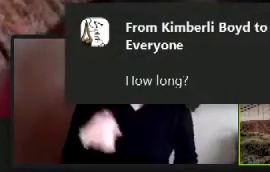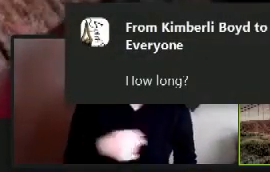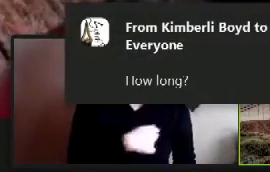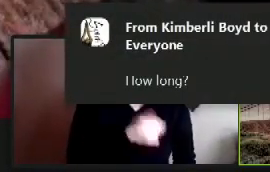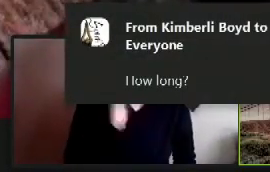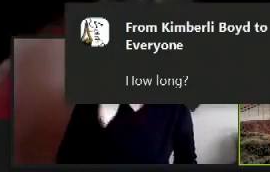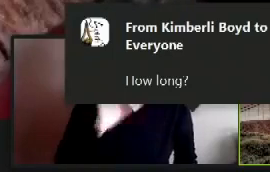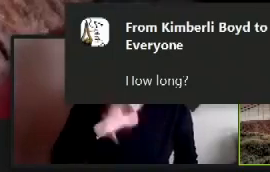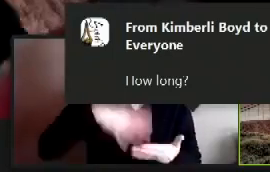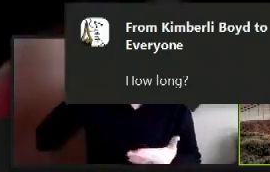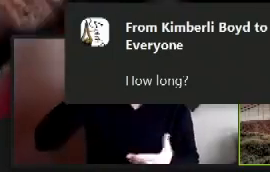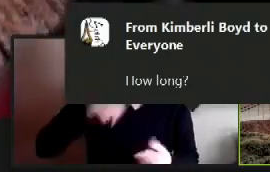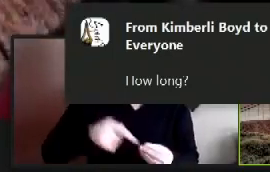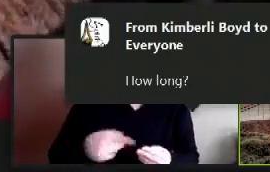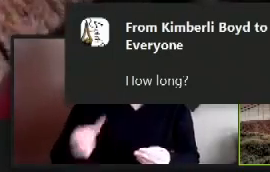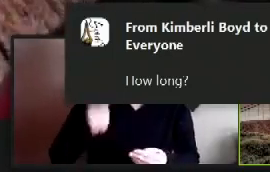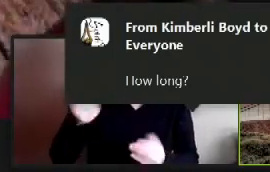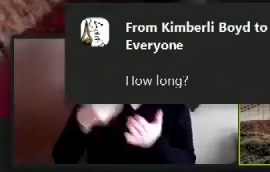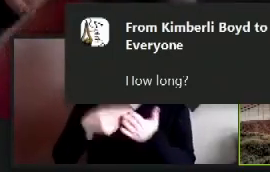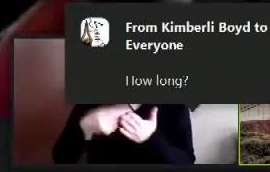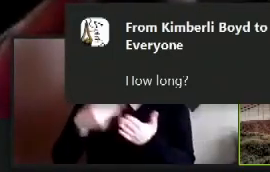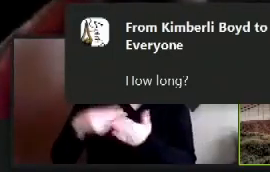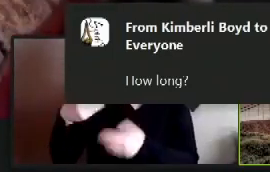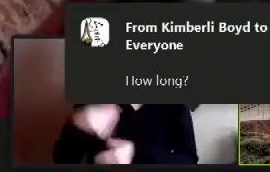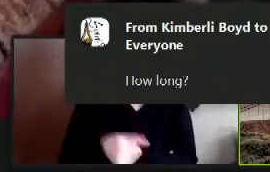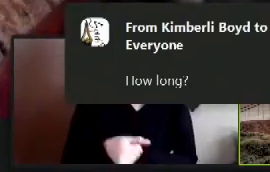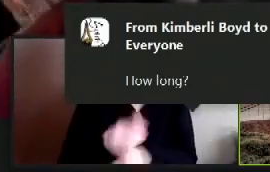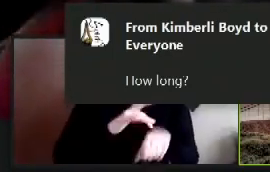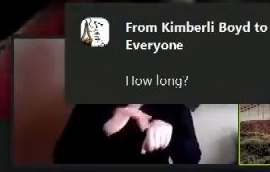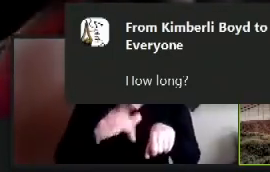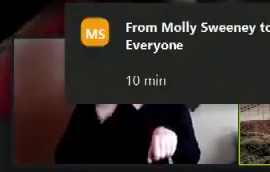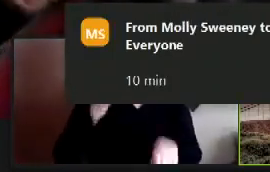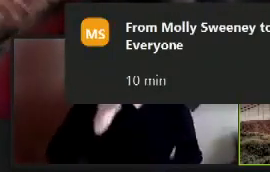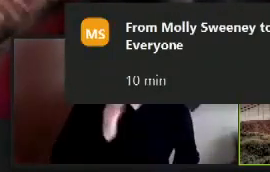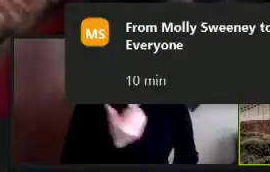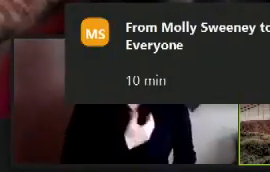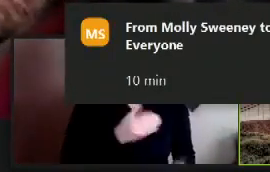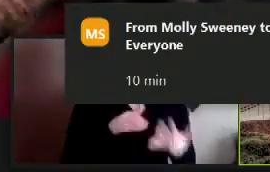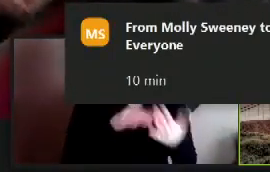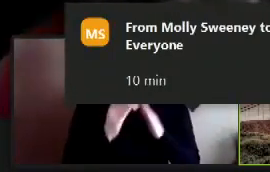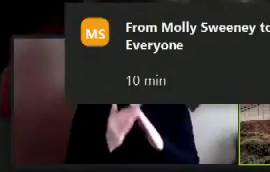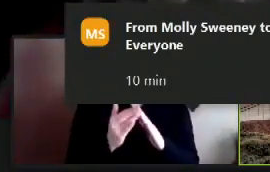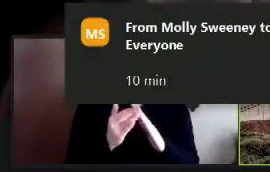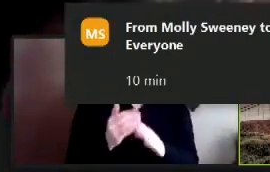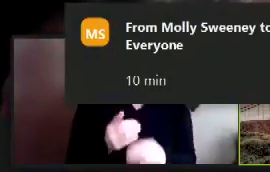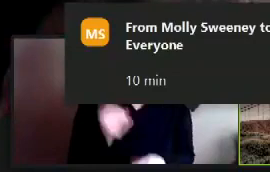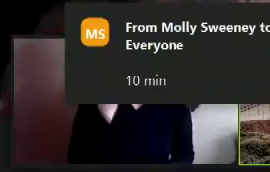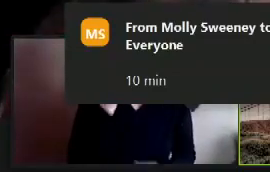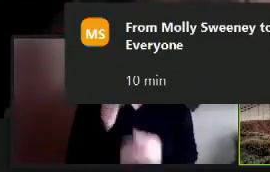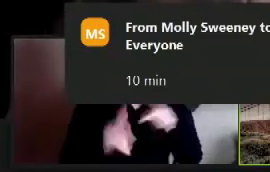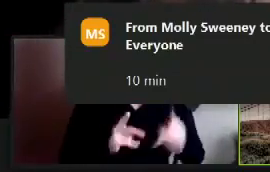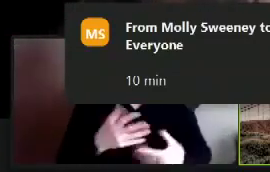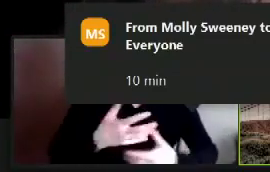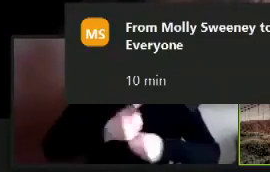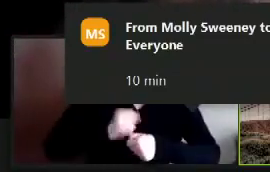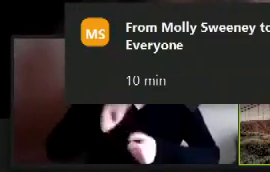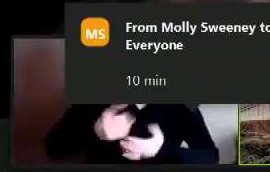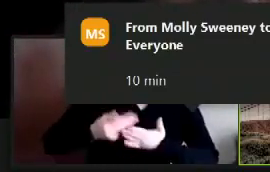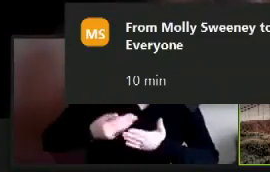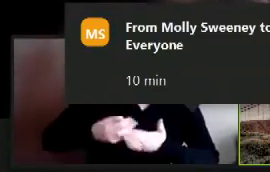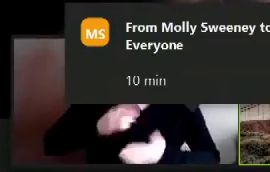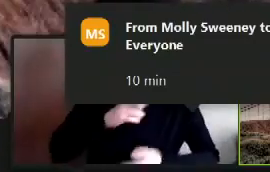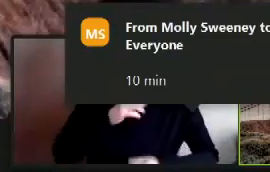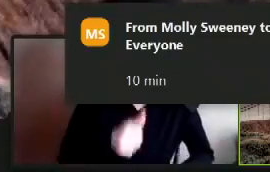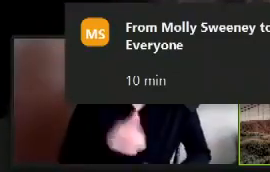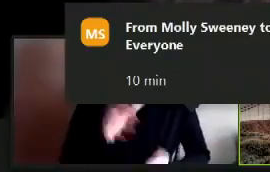to our communities or not getting to our communities, right? So that is in store for today, and I'm really excited,